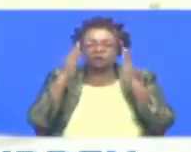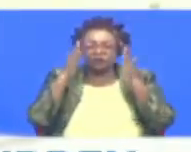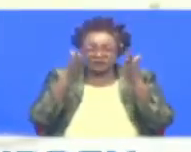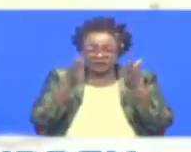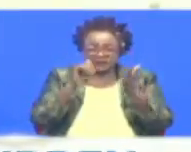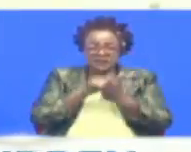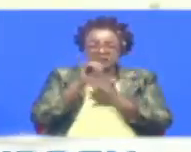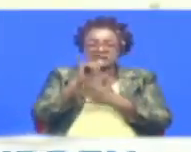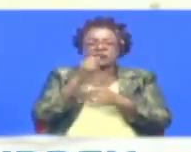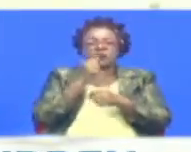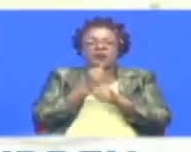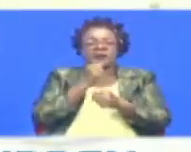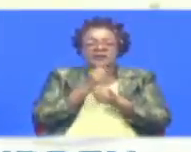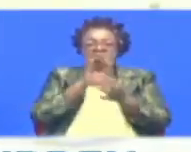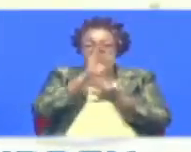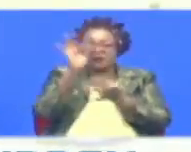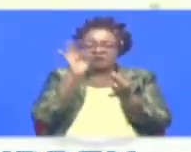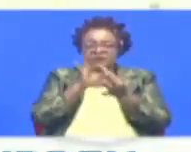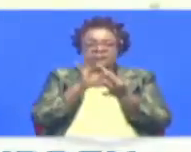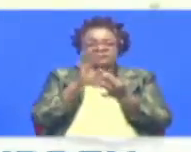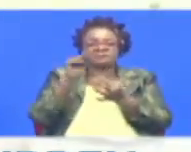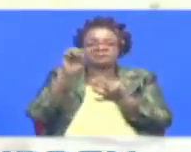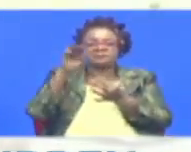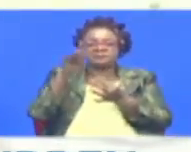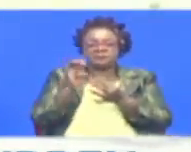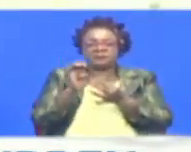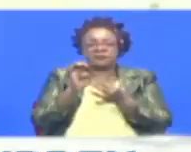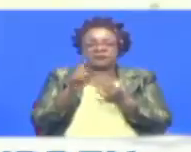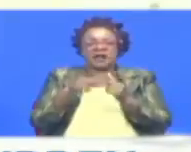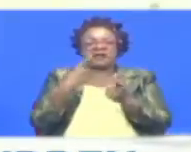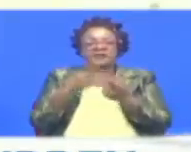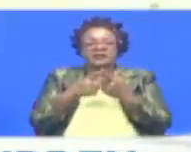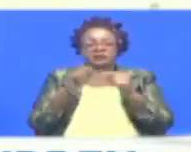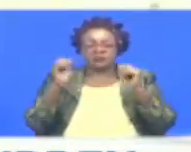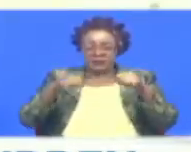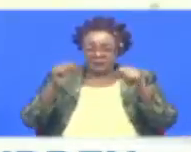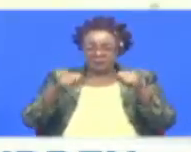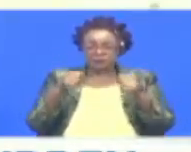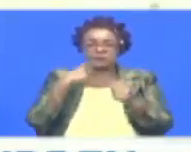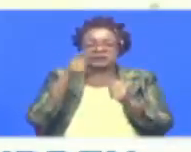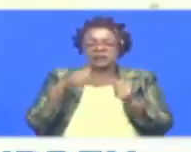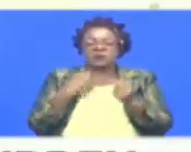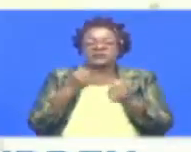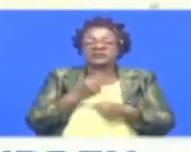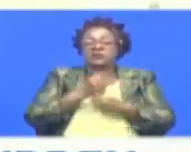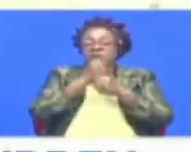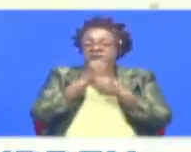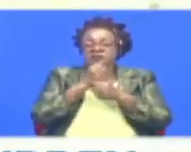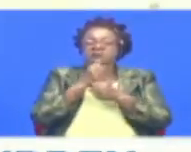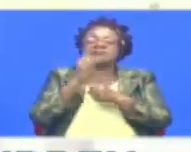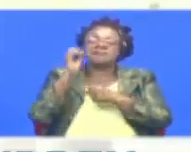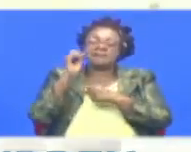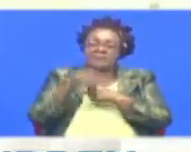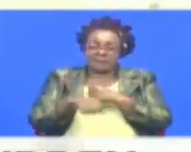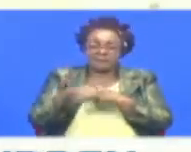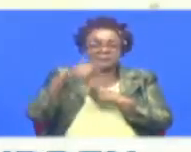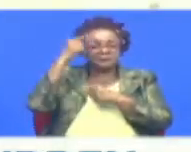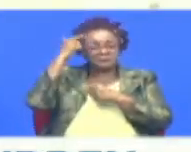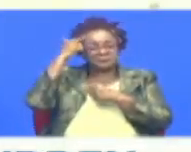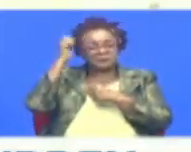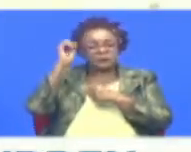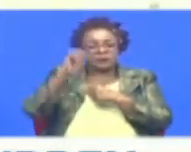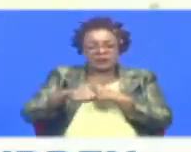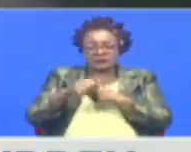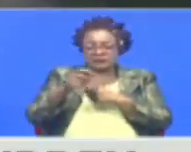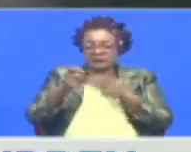is working in a perfect mode, then we'll be able to come in and tell our stakeholders that yes, we think we can